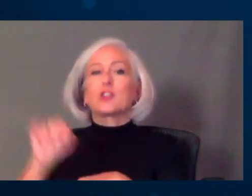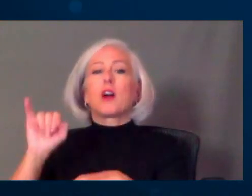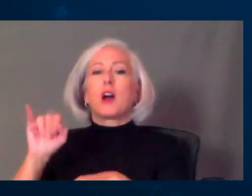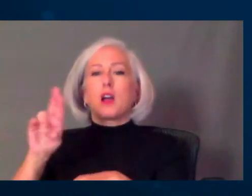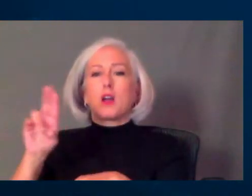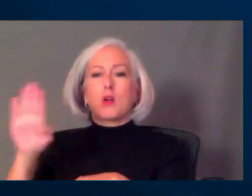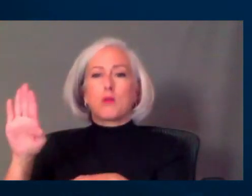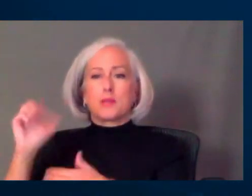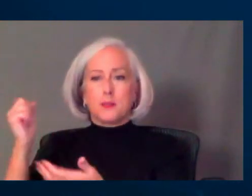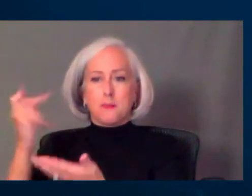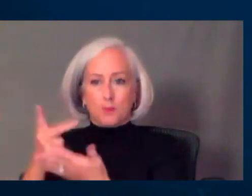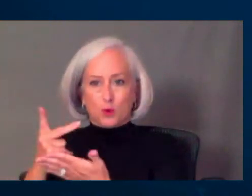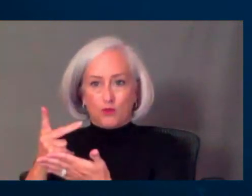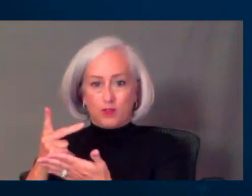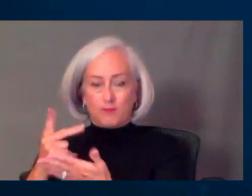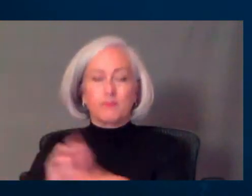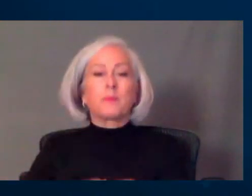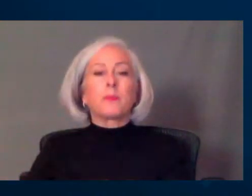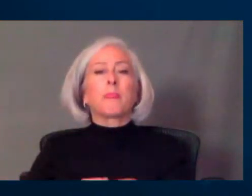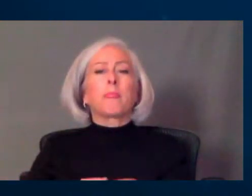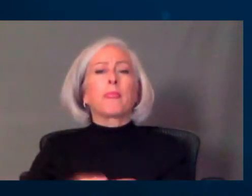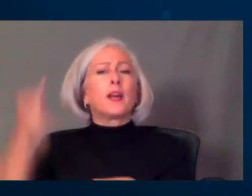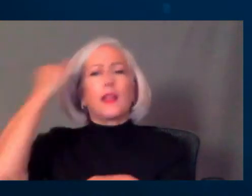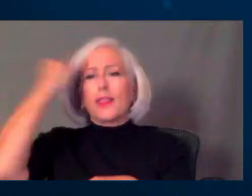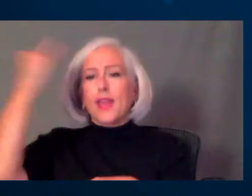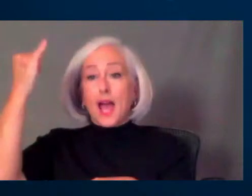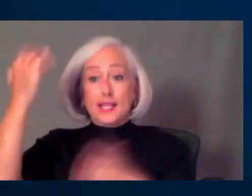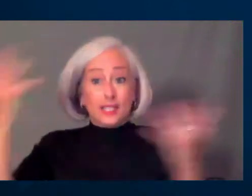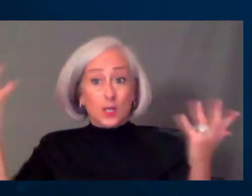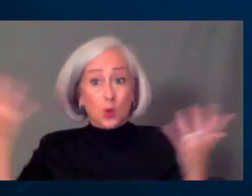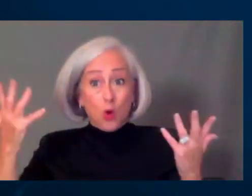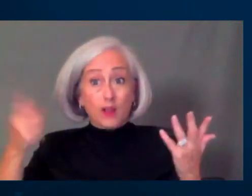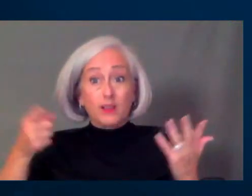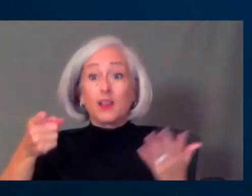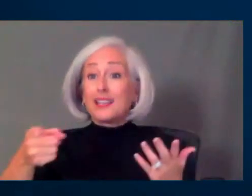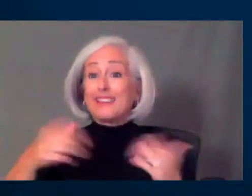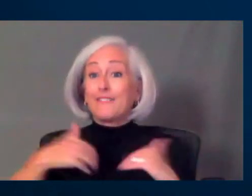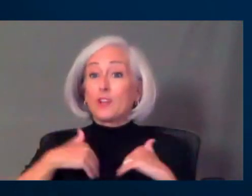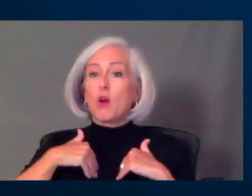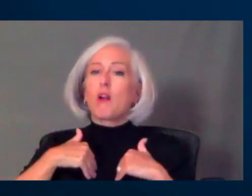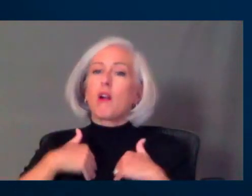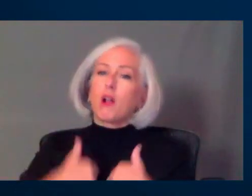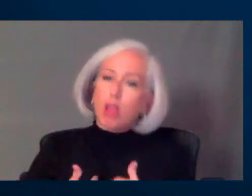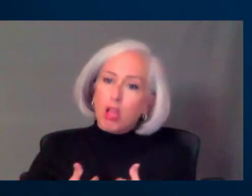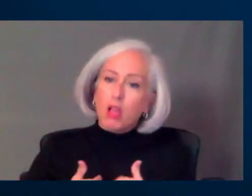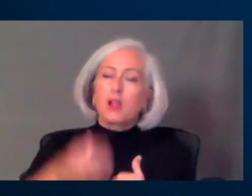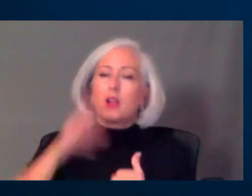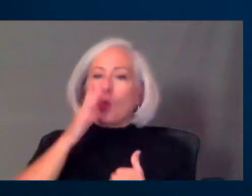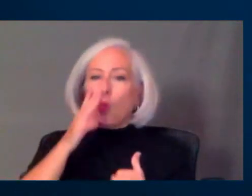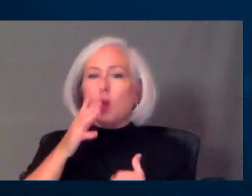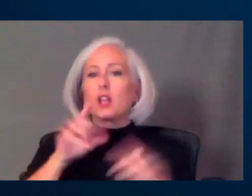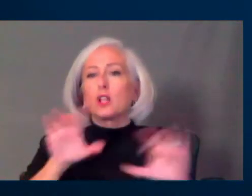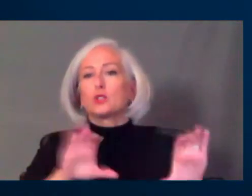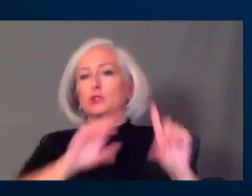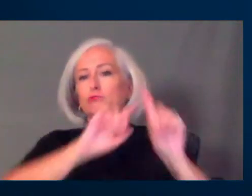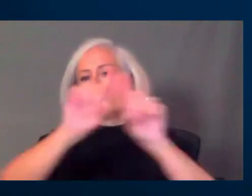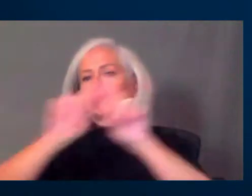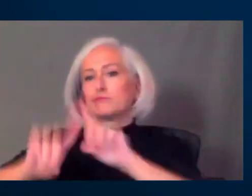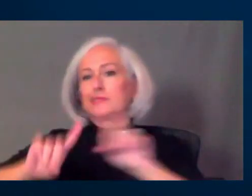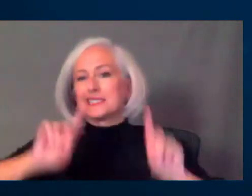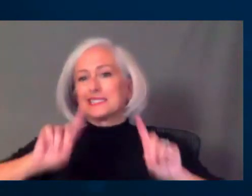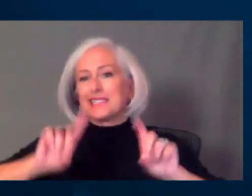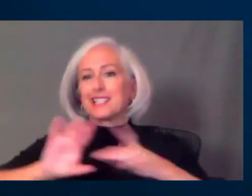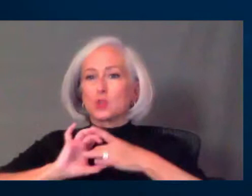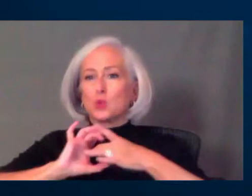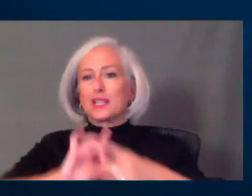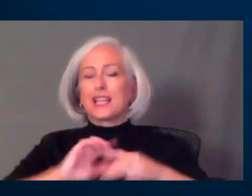this impact our Latino population? Then we can know what treatments potentially will work.